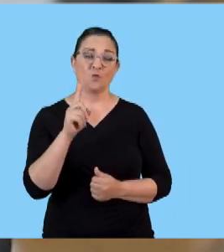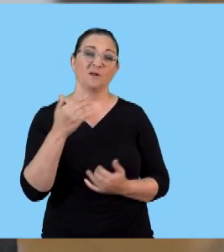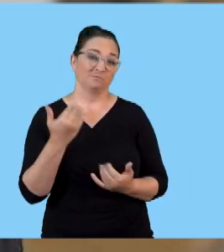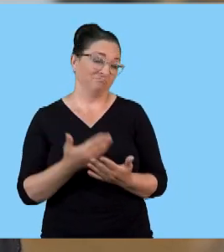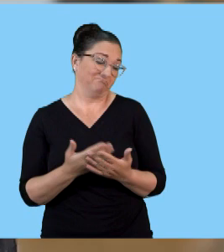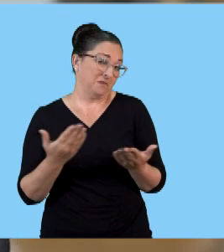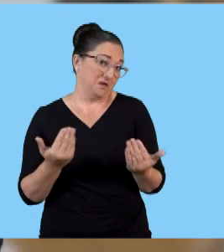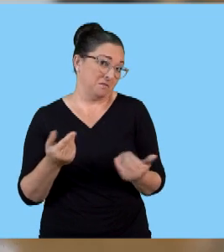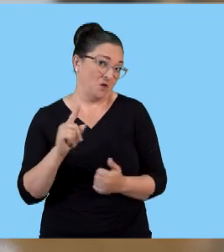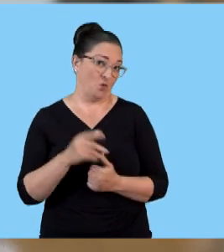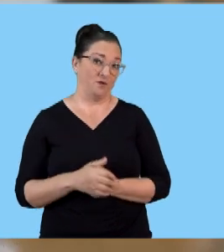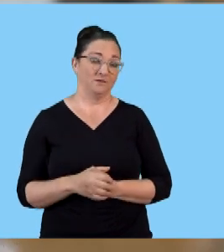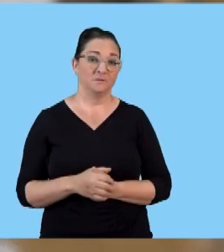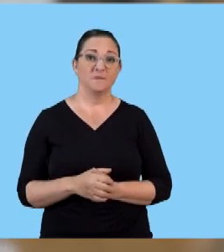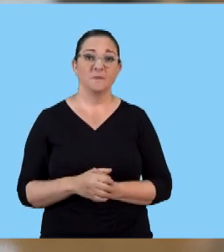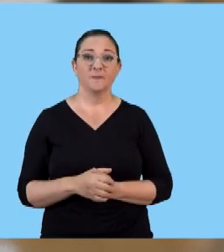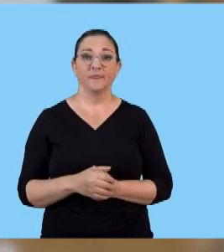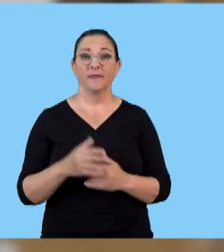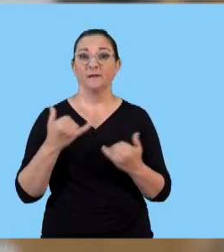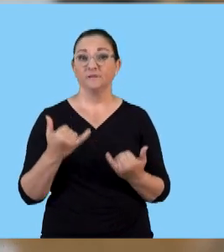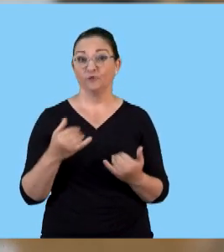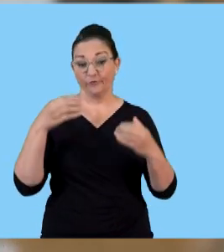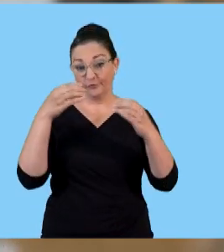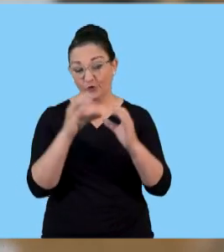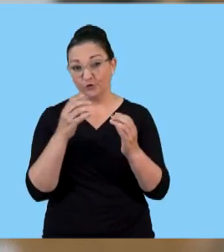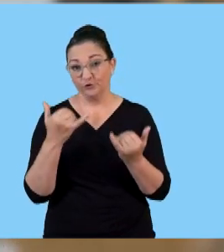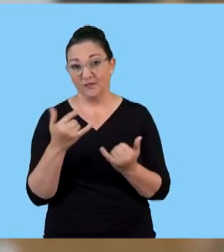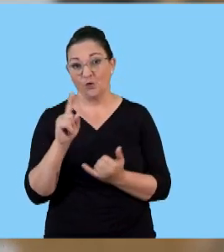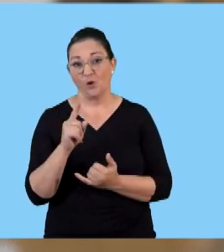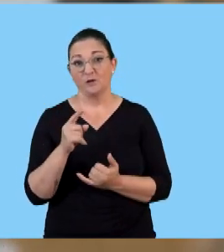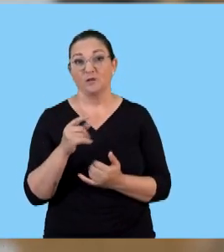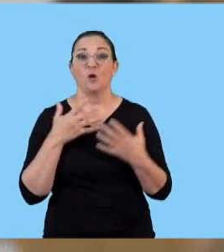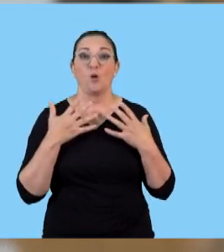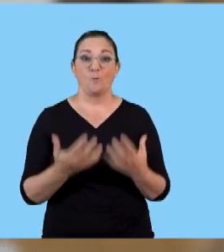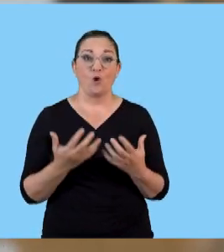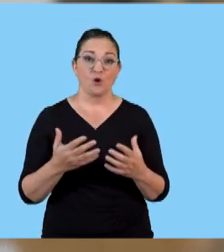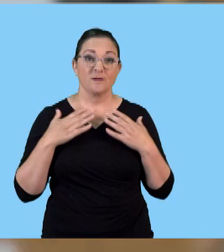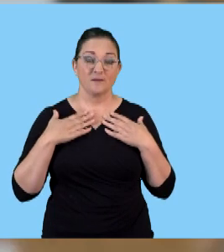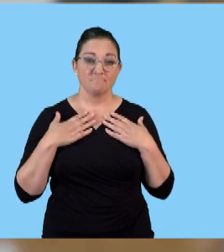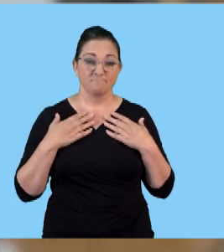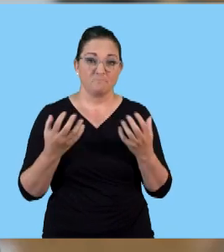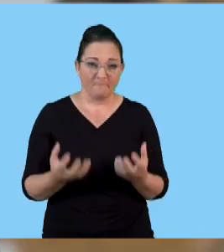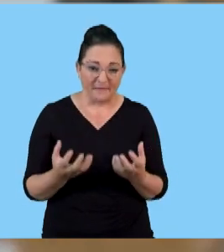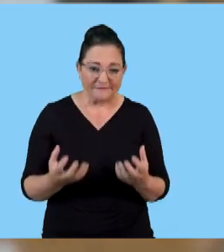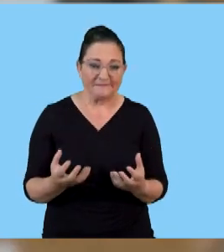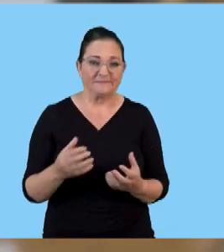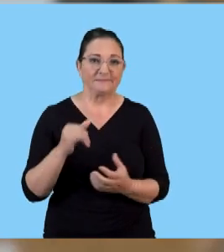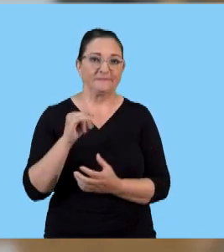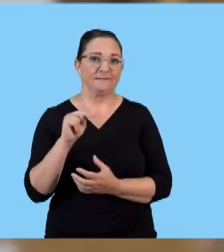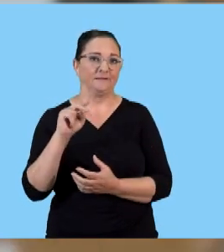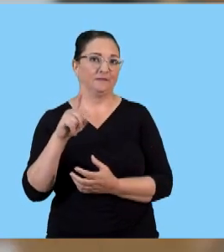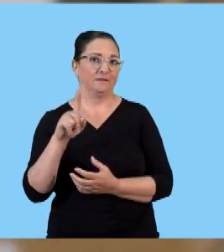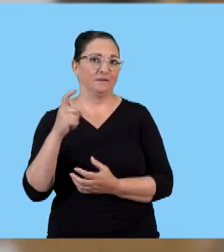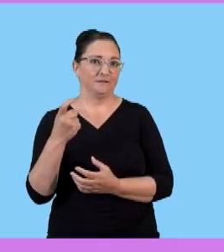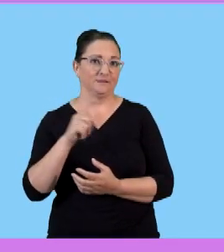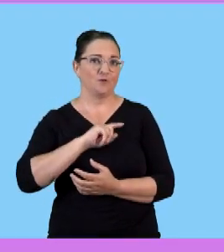exactly we can expect. So as I've indicated, the focus of today's lesson is Body Mass Index, BMI, and we'll look firstly